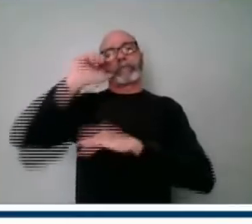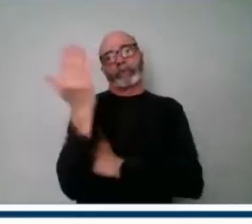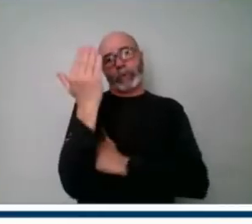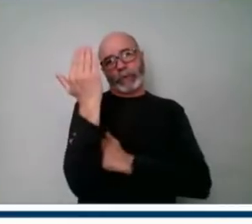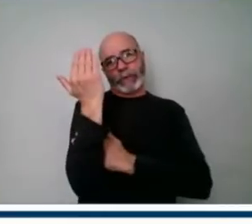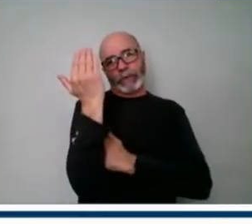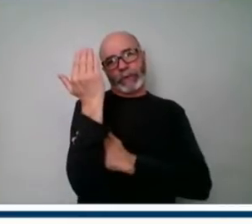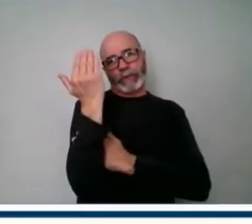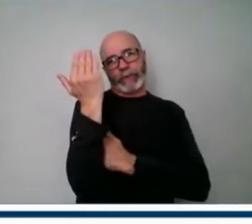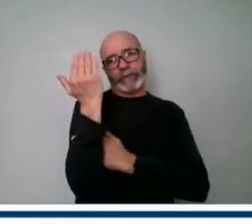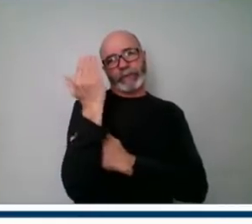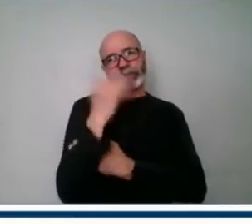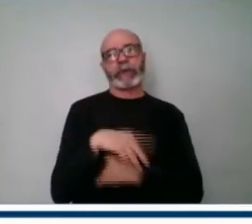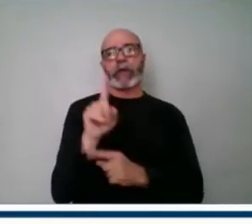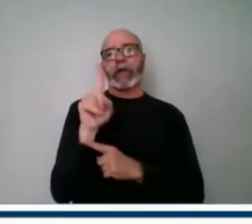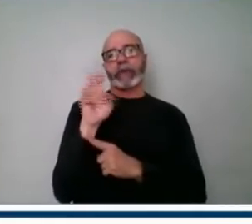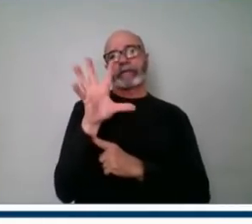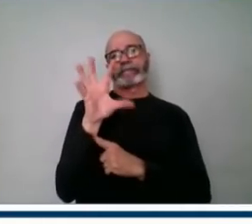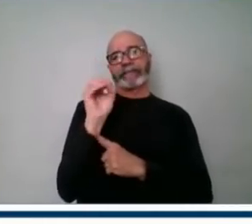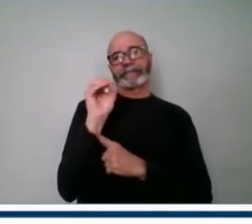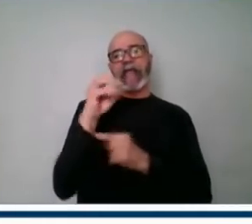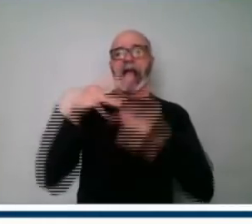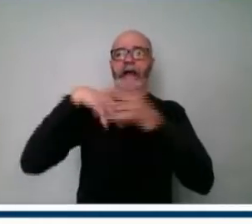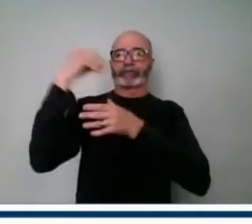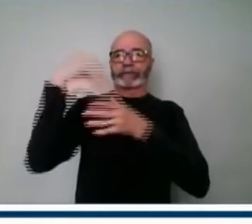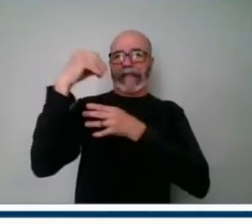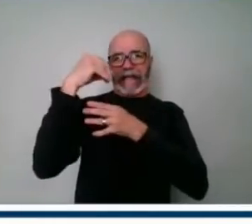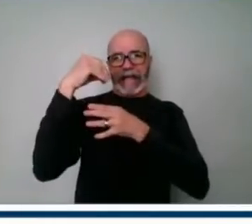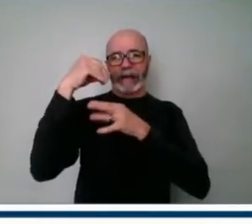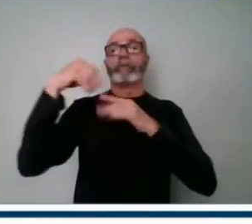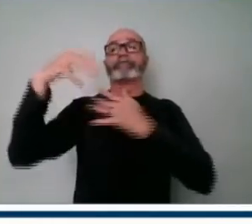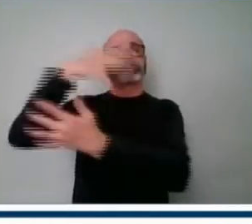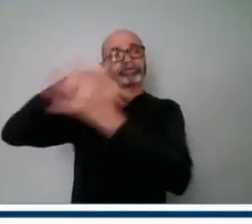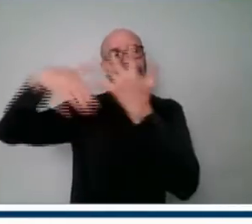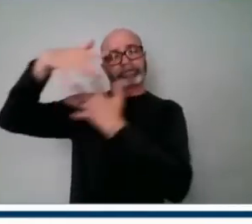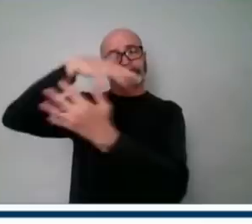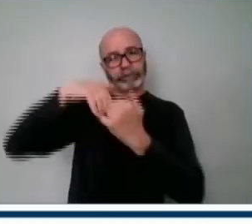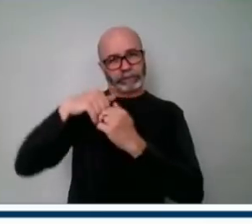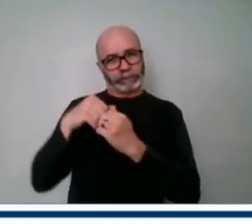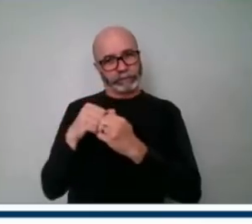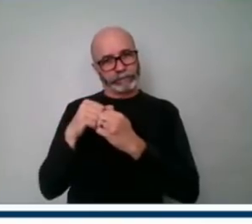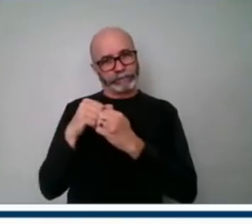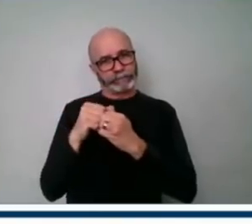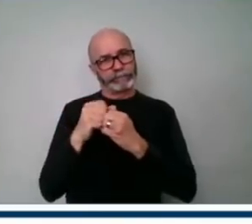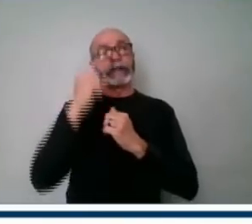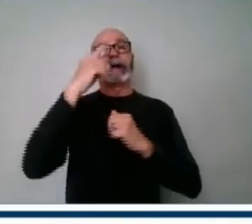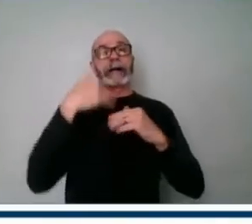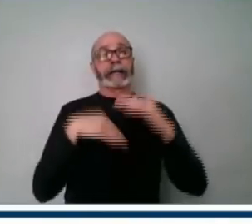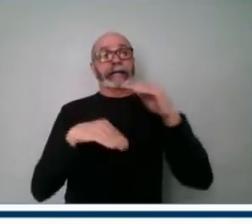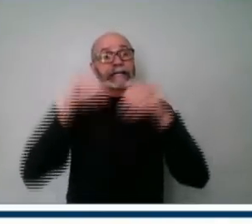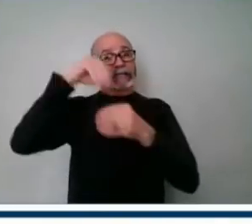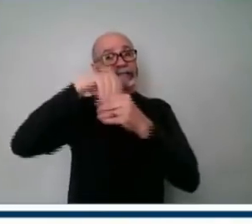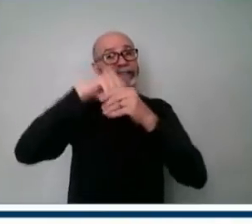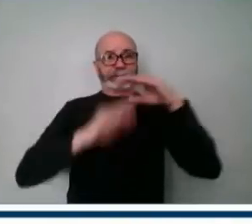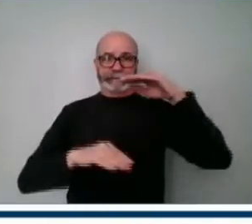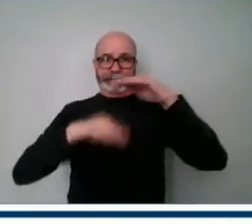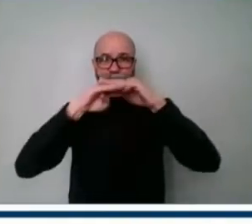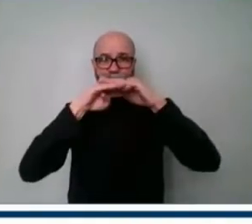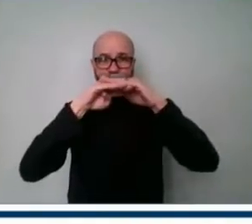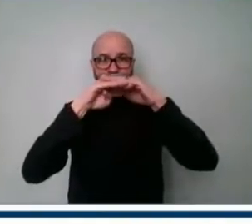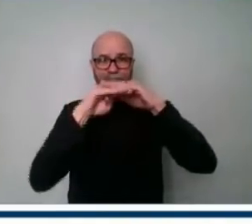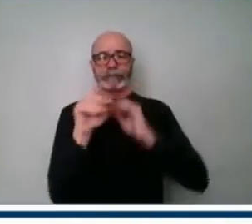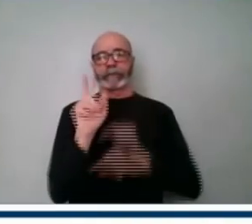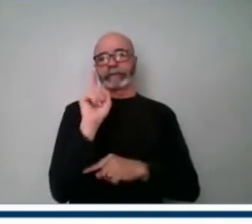people outdoors and 50% of capacity to a maximum of 100 people indoors. We're also making a